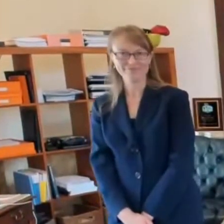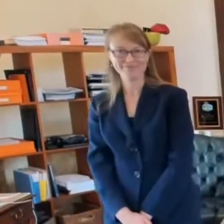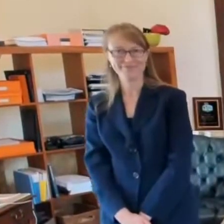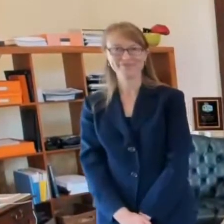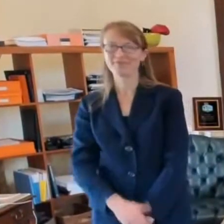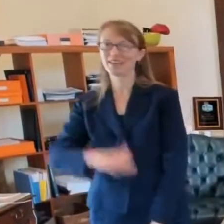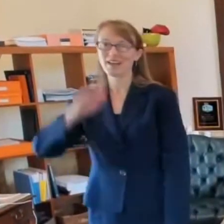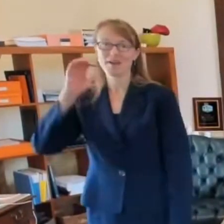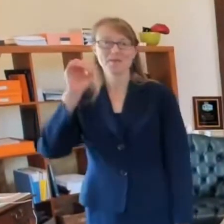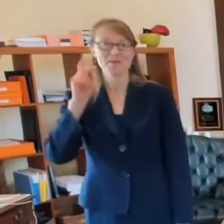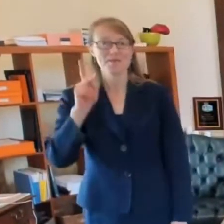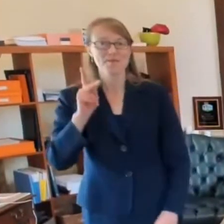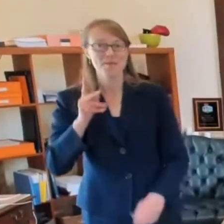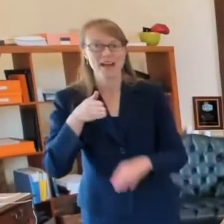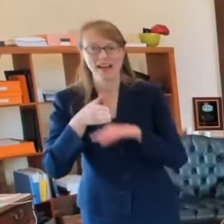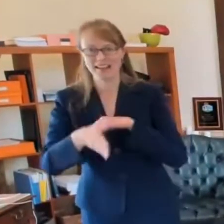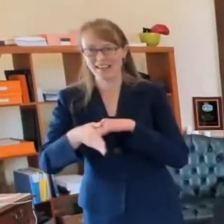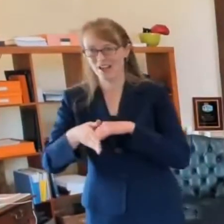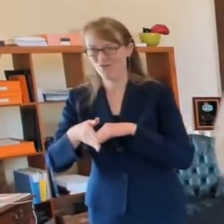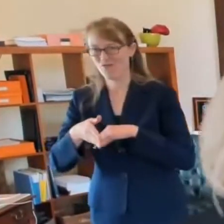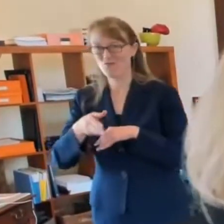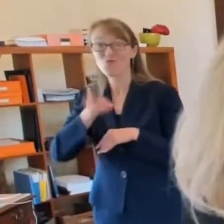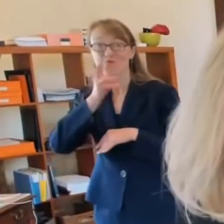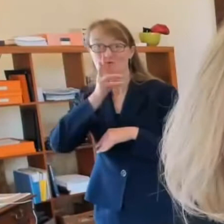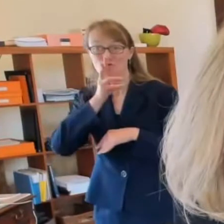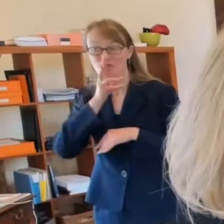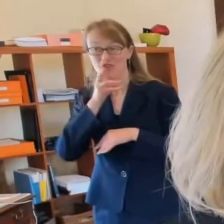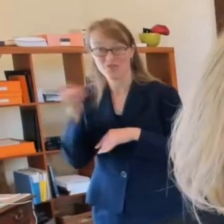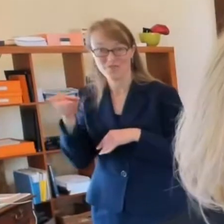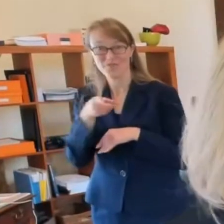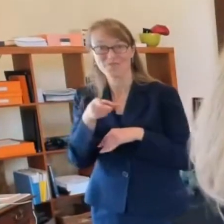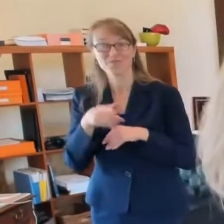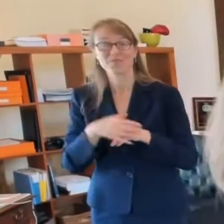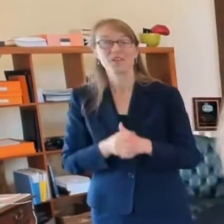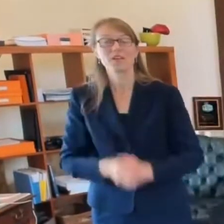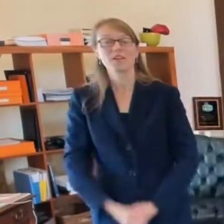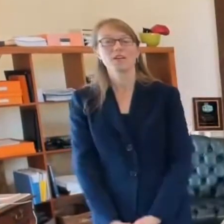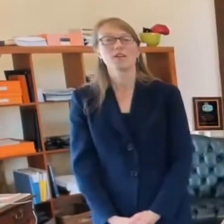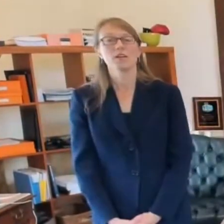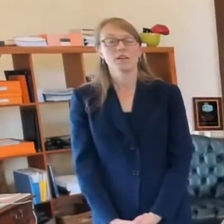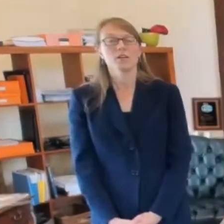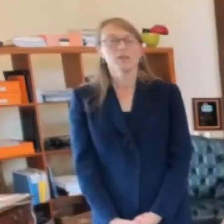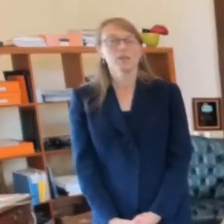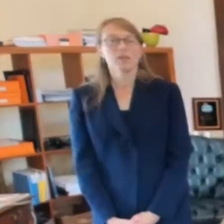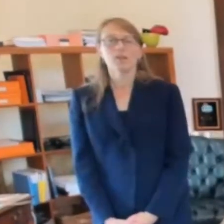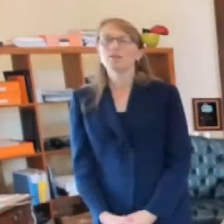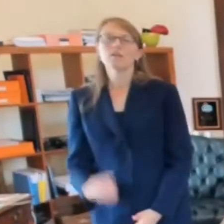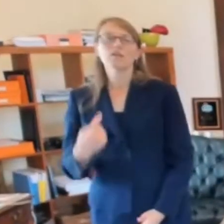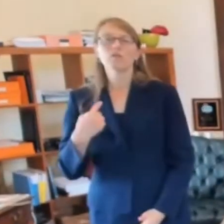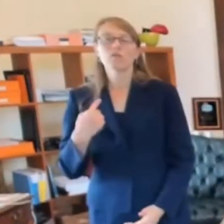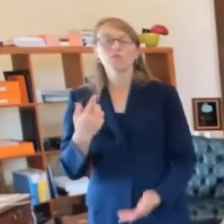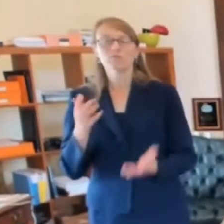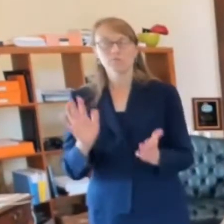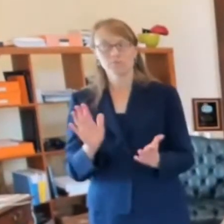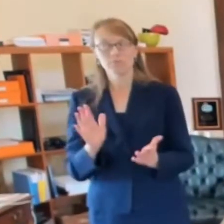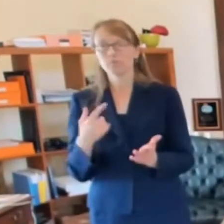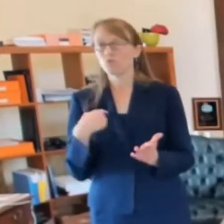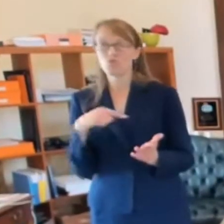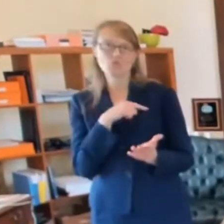Back after a little drink of water there. So that is a step that we did not want to have to